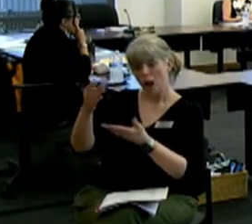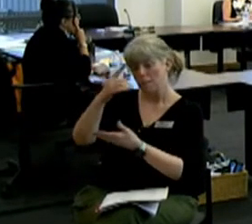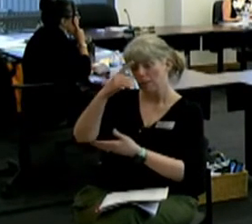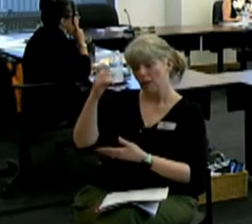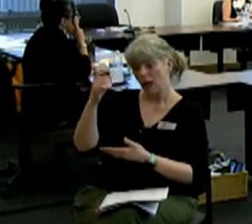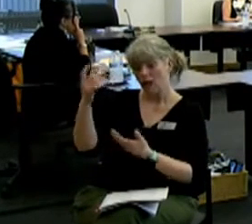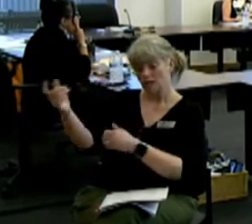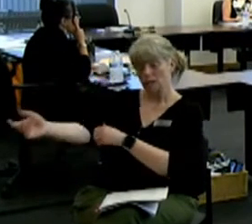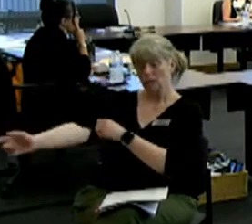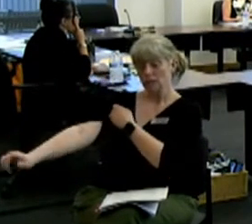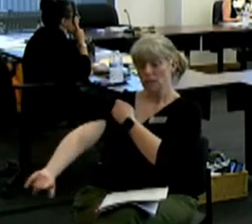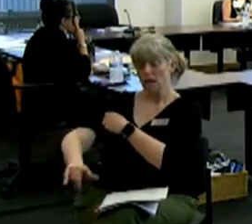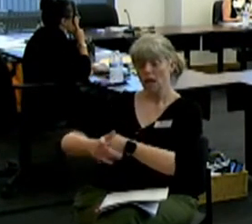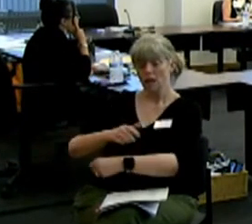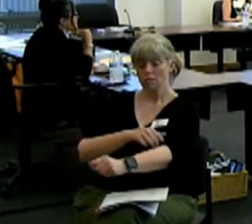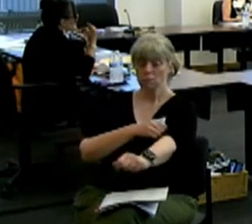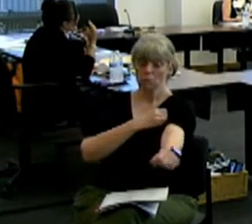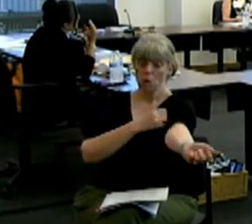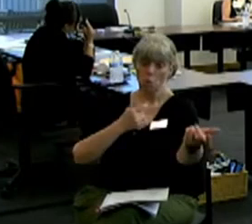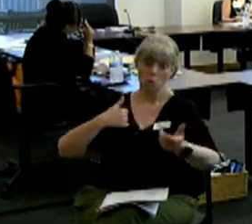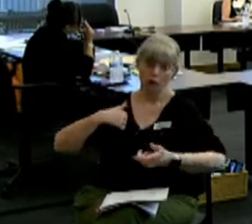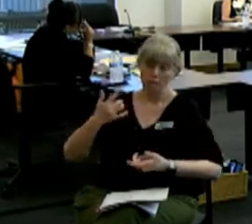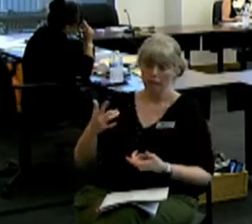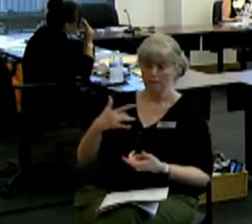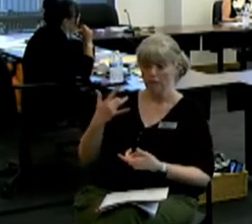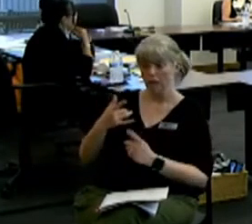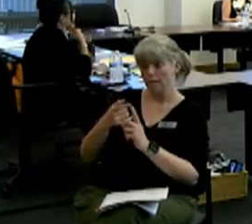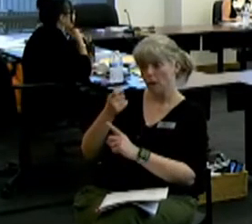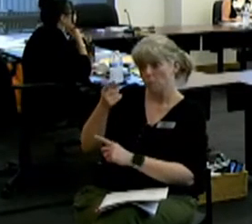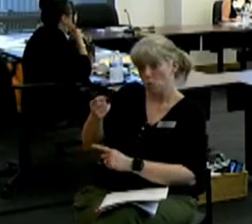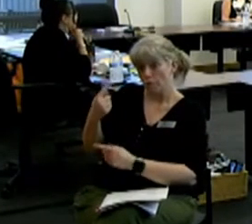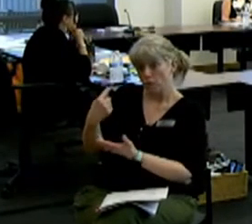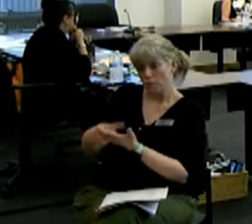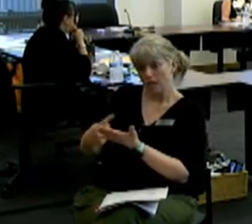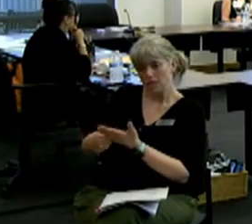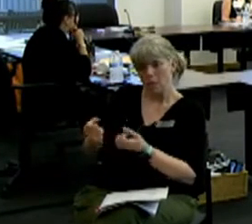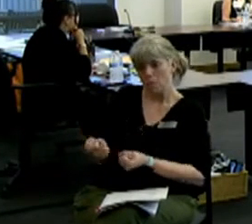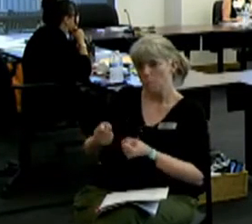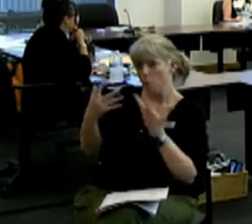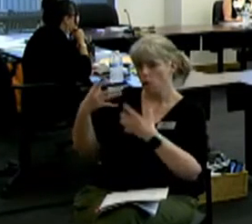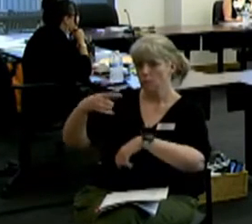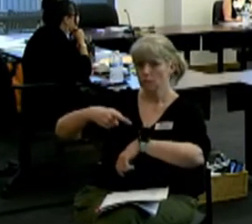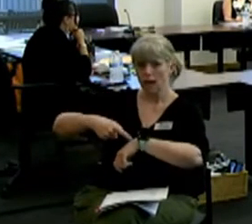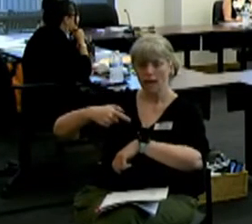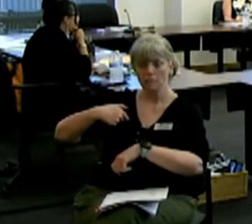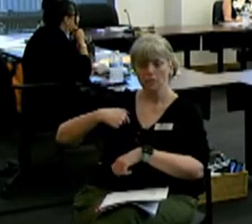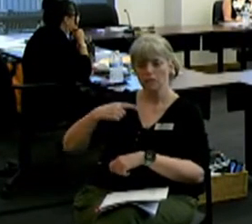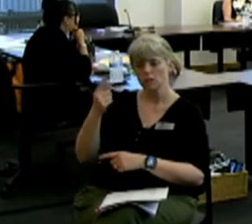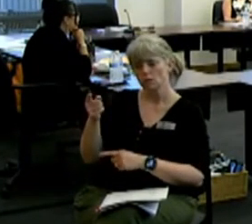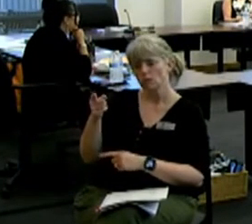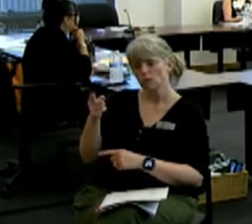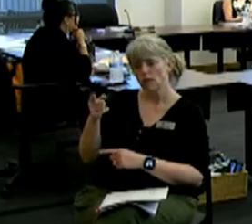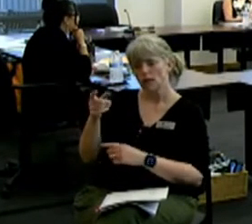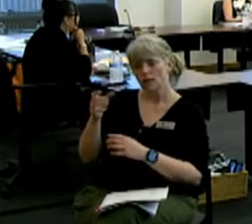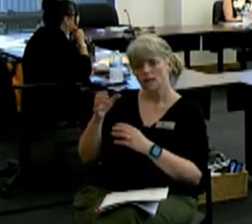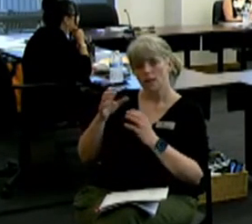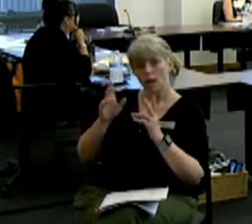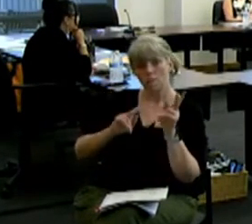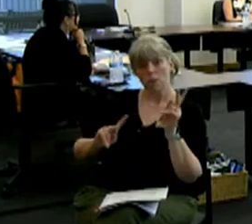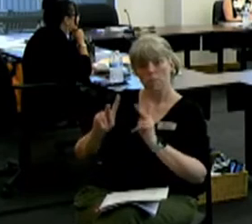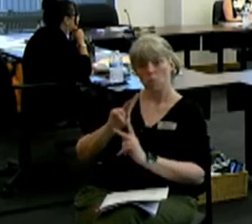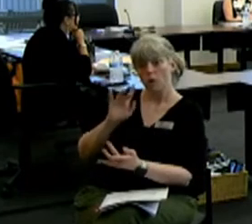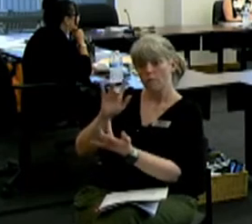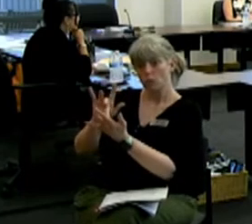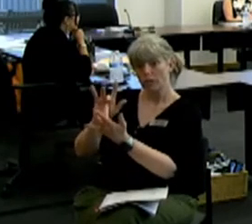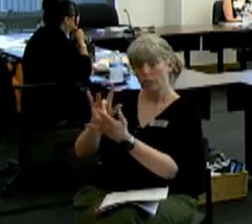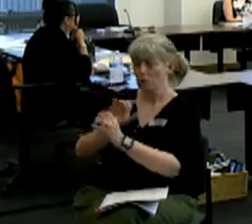because, and what I am getting a feeling from you, and you've mentioned it multiple times, is that the constituents that had reached out to